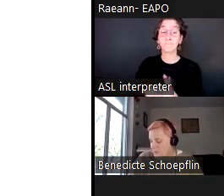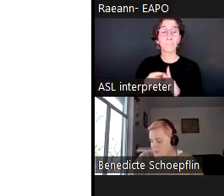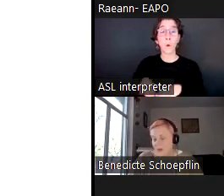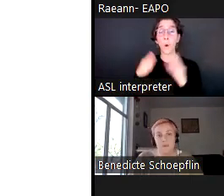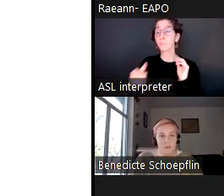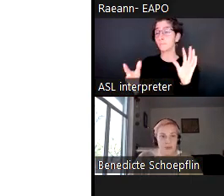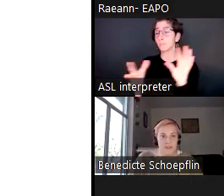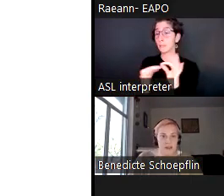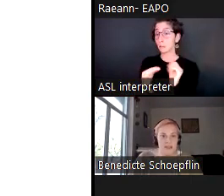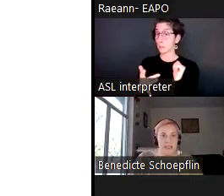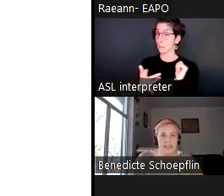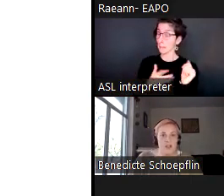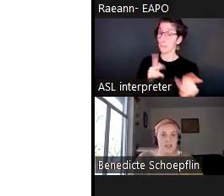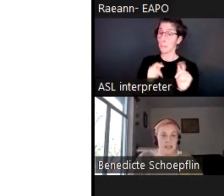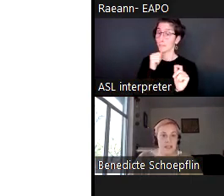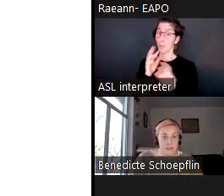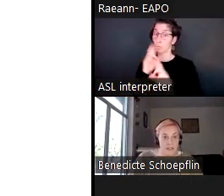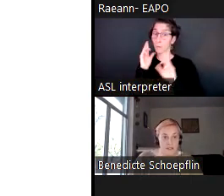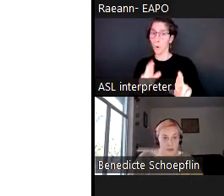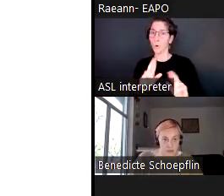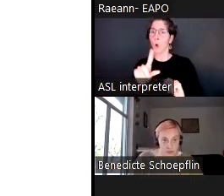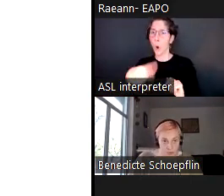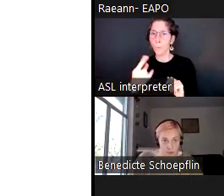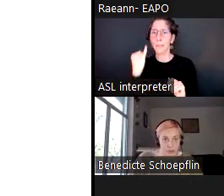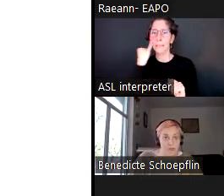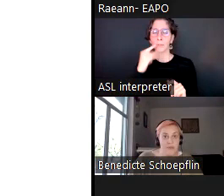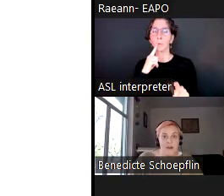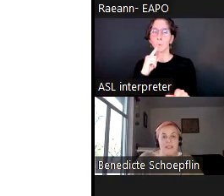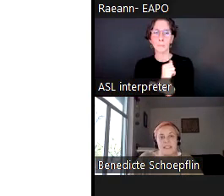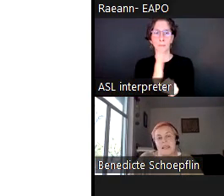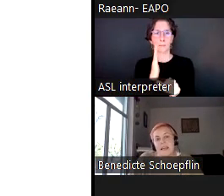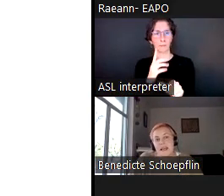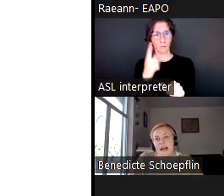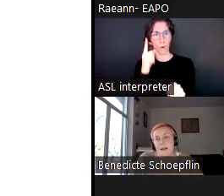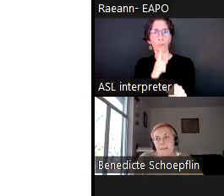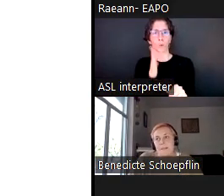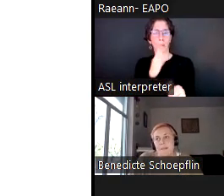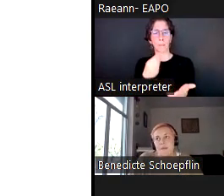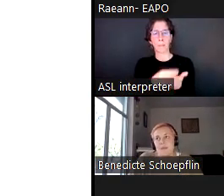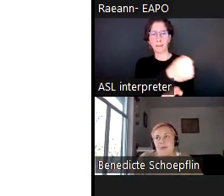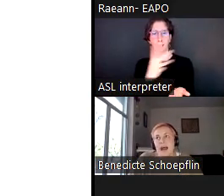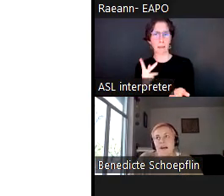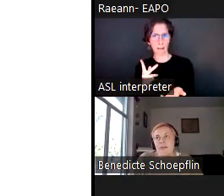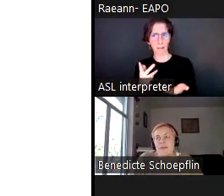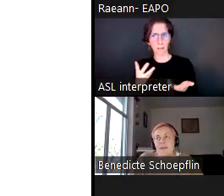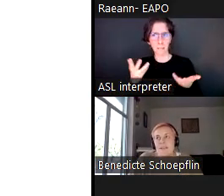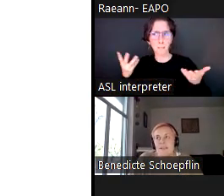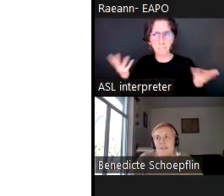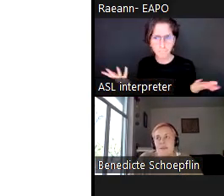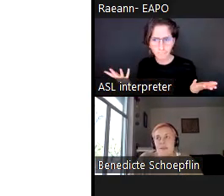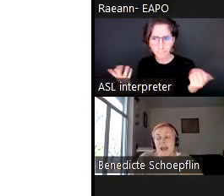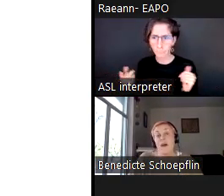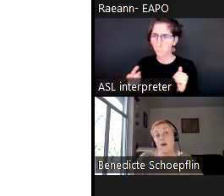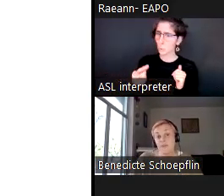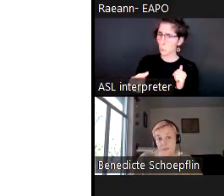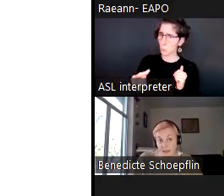often people do not report unless they are guaranteed restitution of the funds. Yes. So do you have a sense